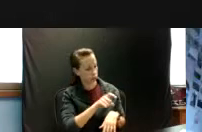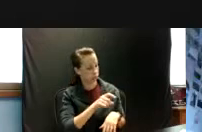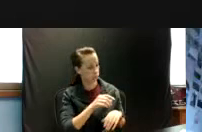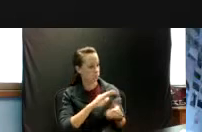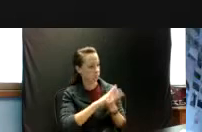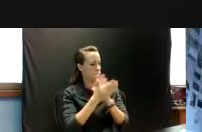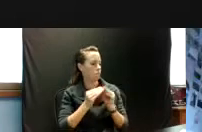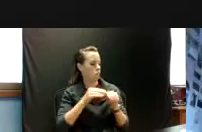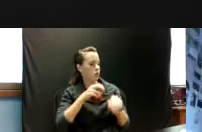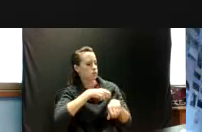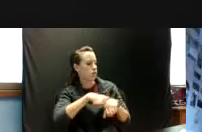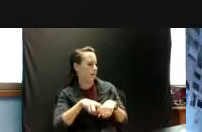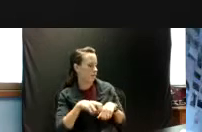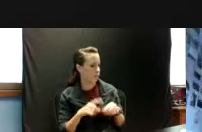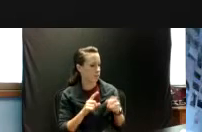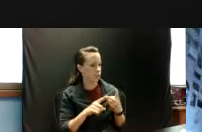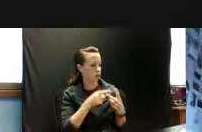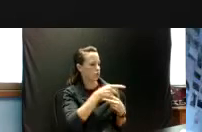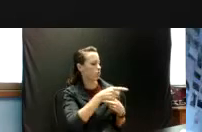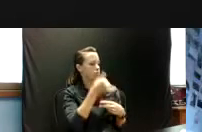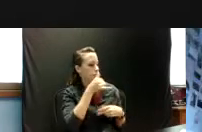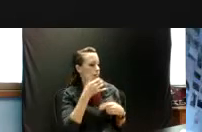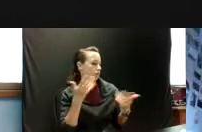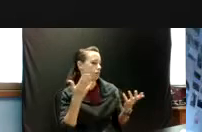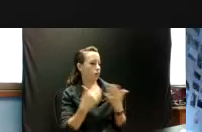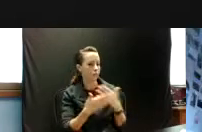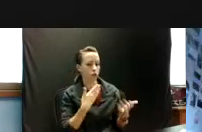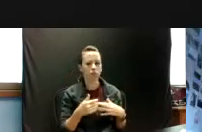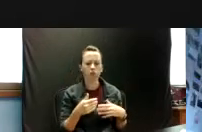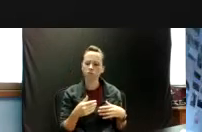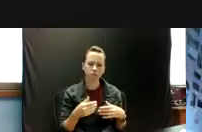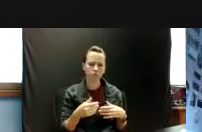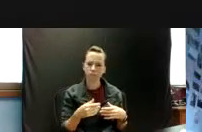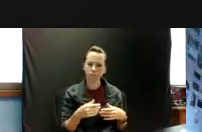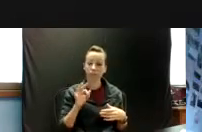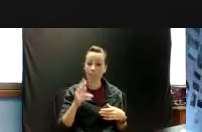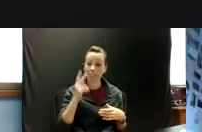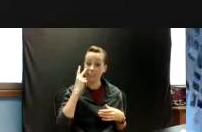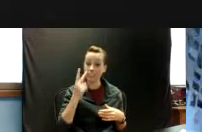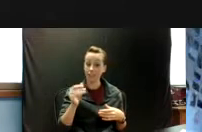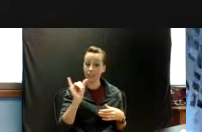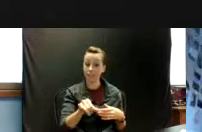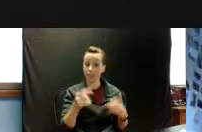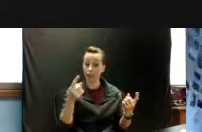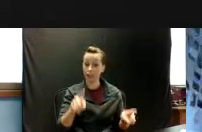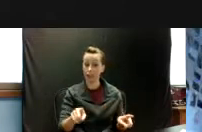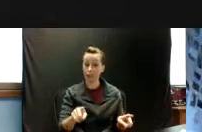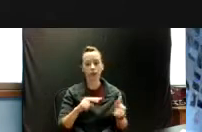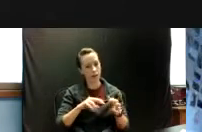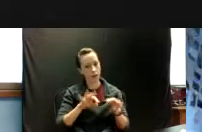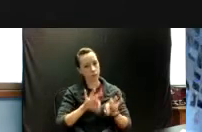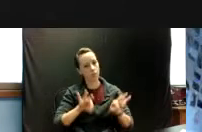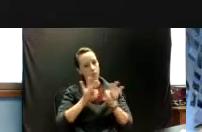know, you're being whatever, be an upstander. So when you see something, we have to say something,